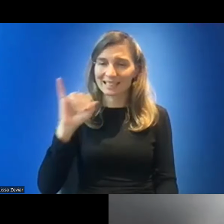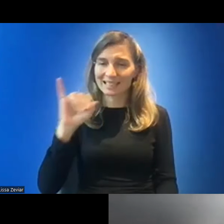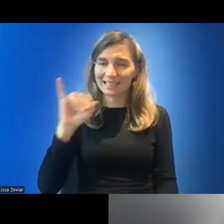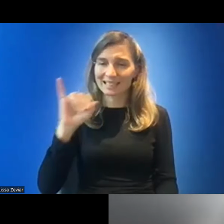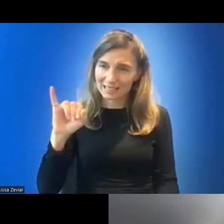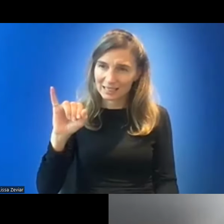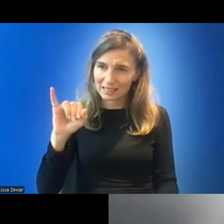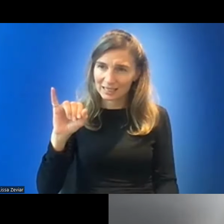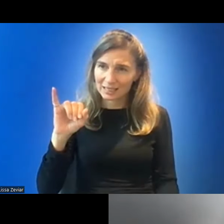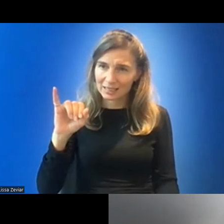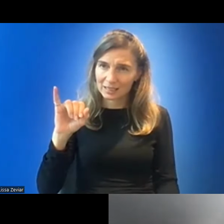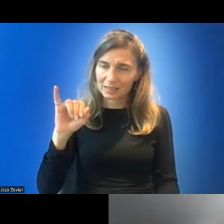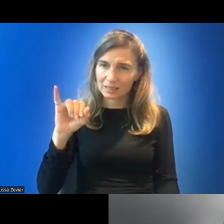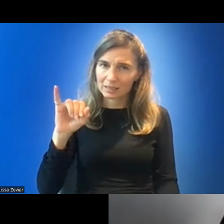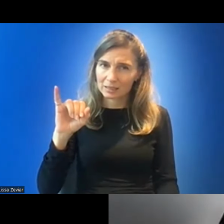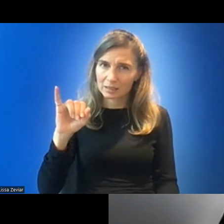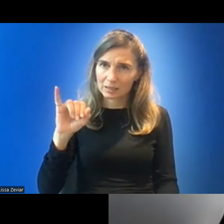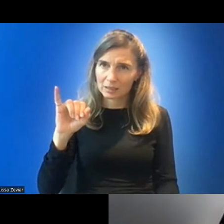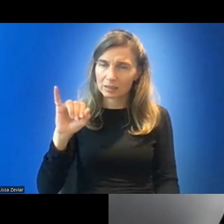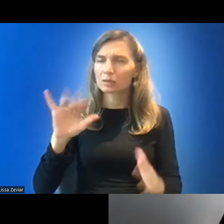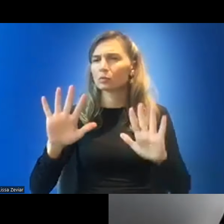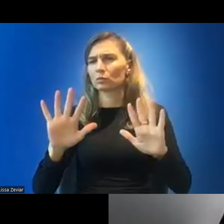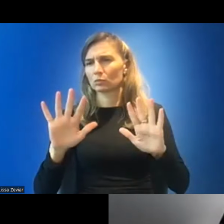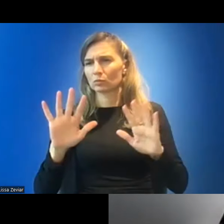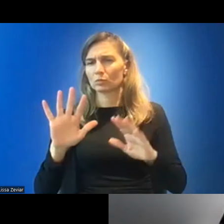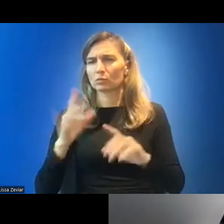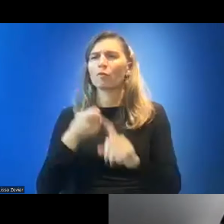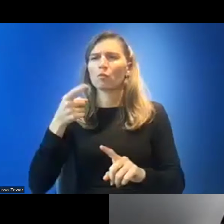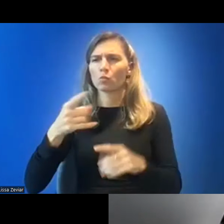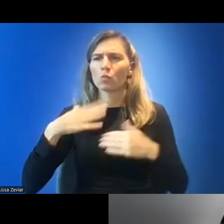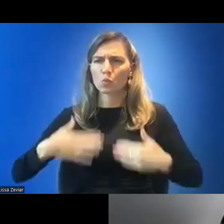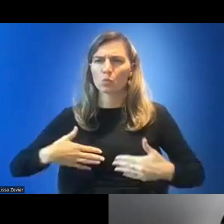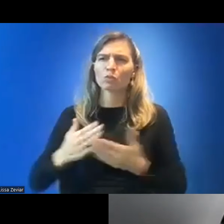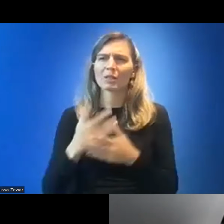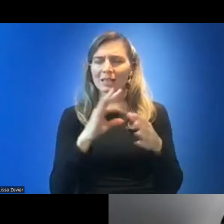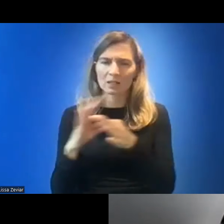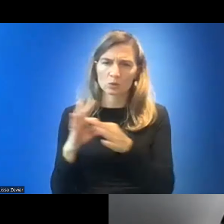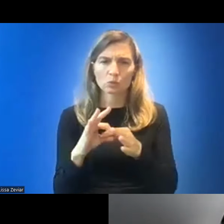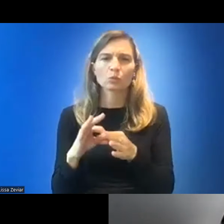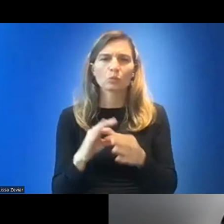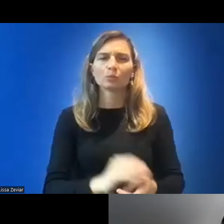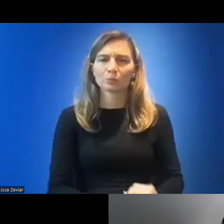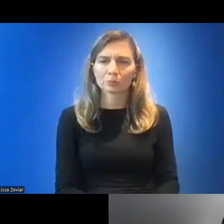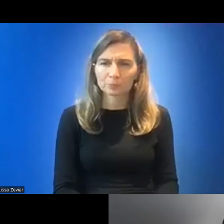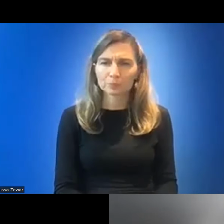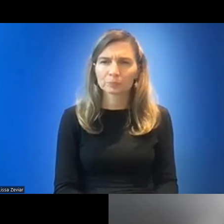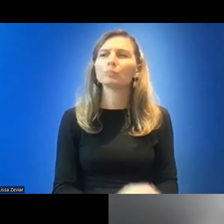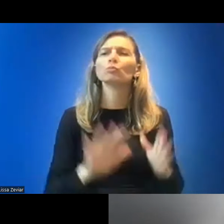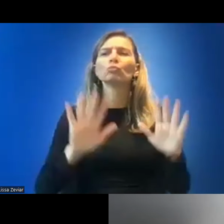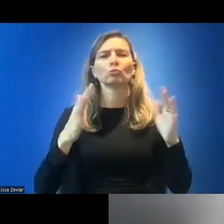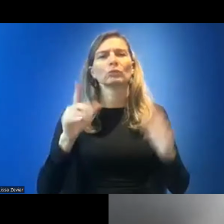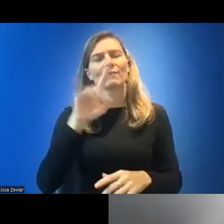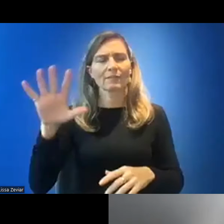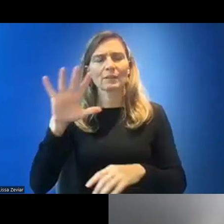having 15 minutes approximately introductions on the work of both agencies, and